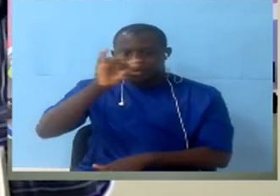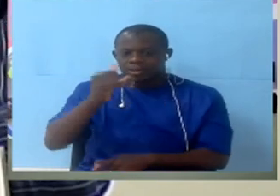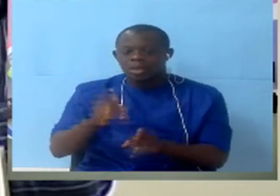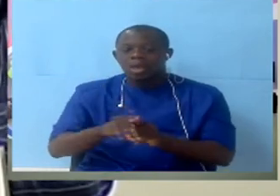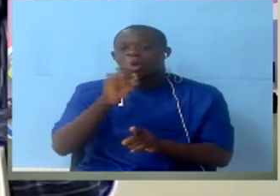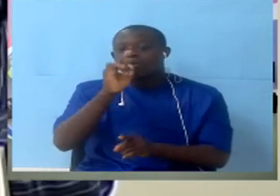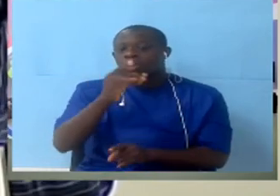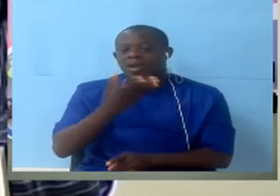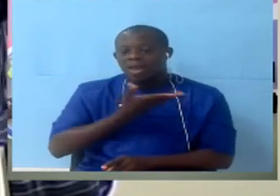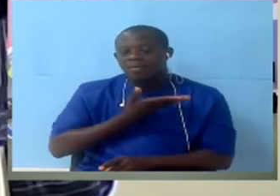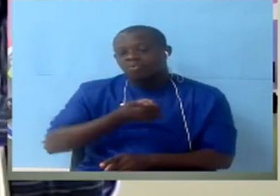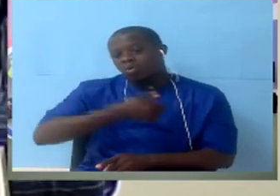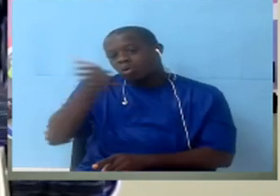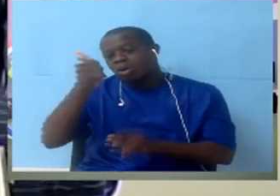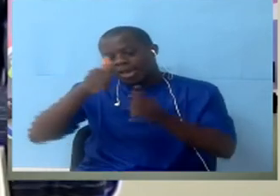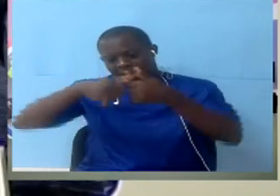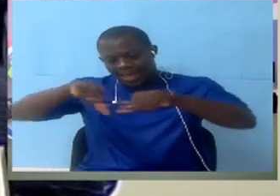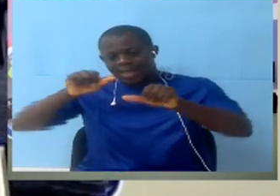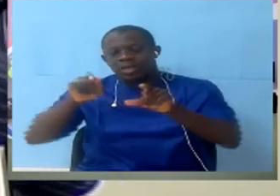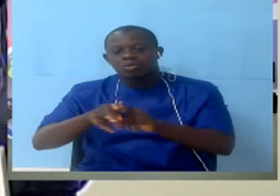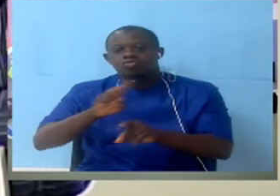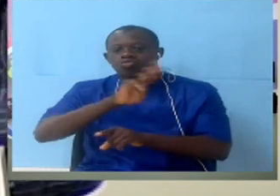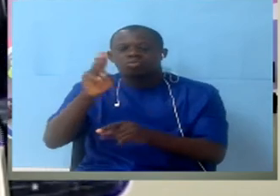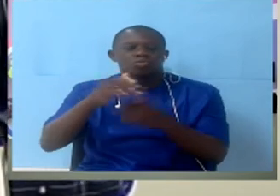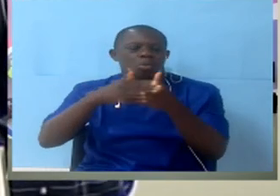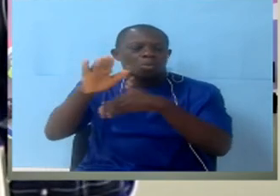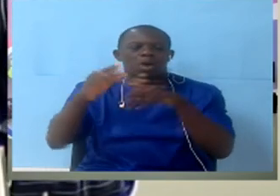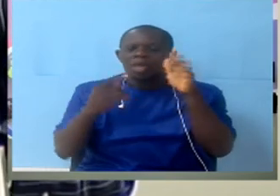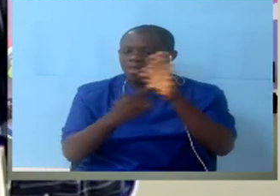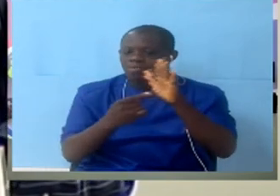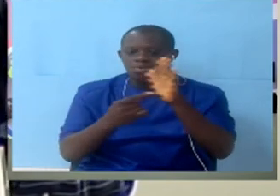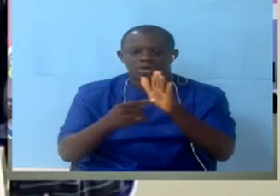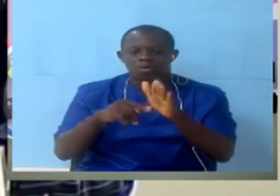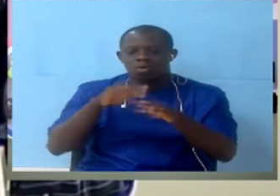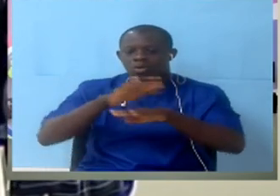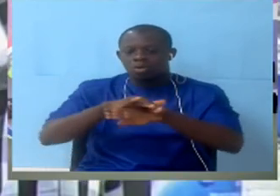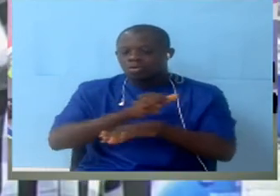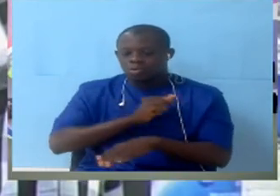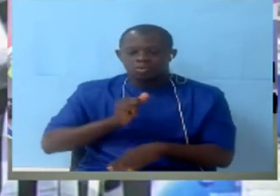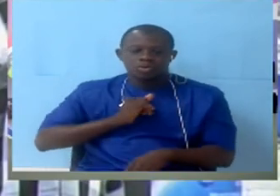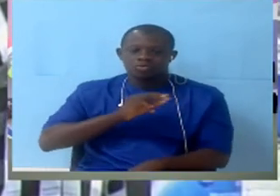are certain aspects of it that are not so very important